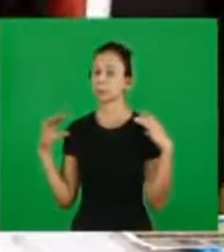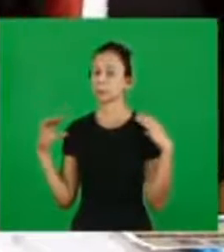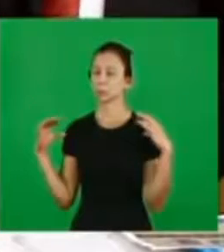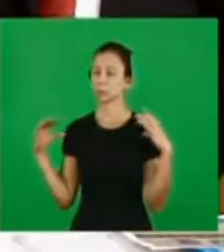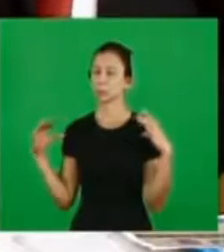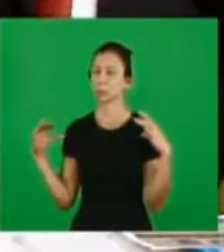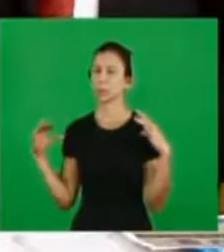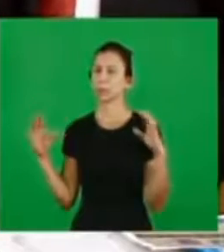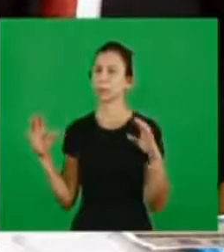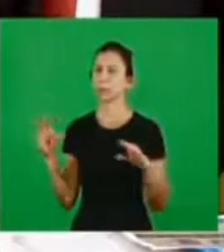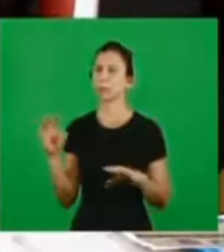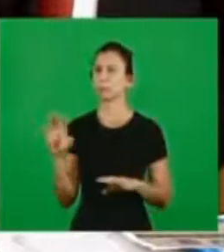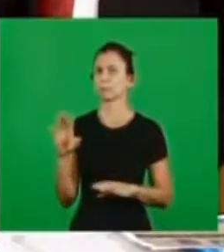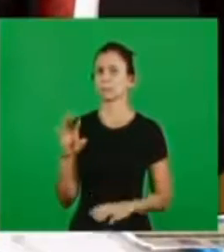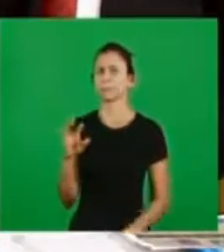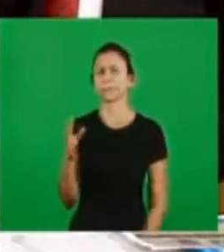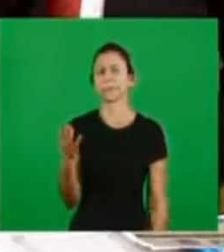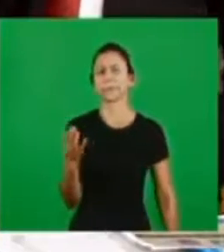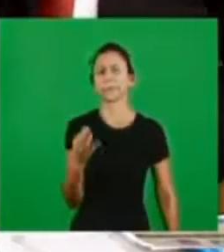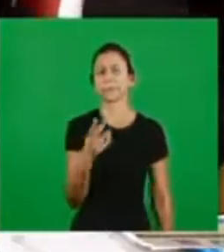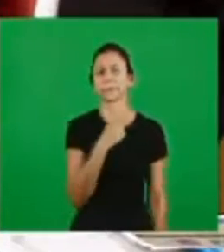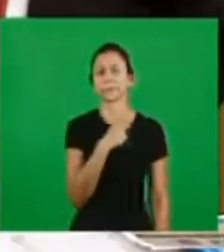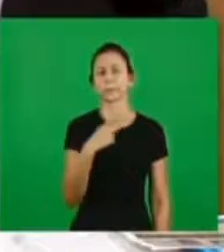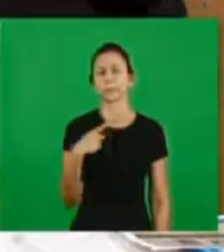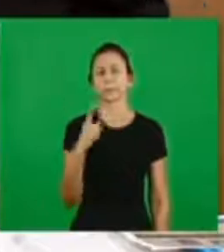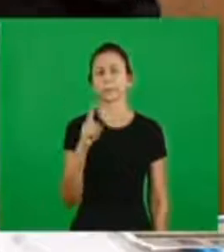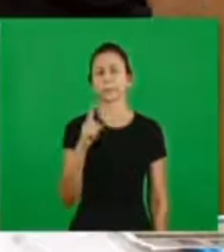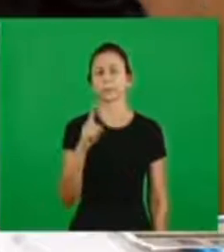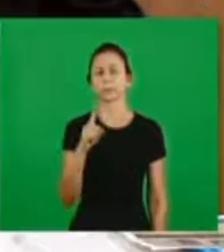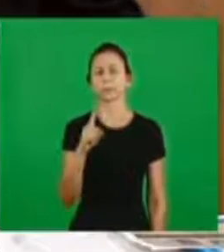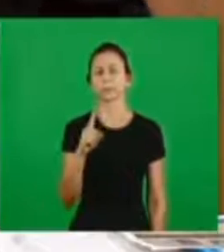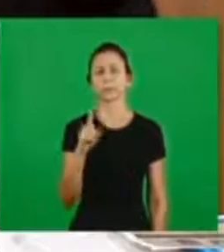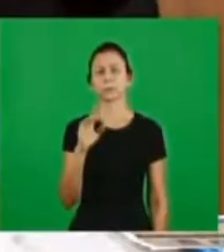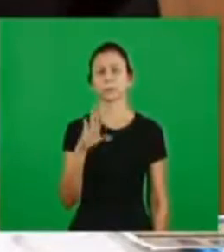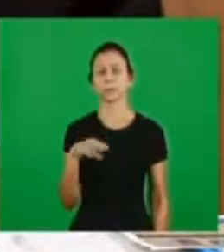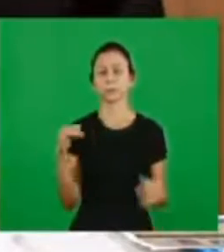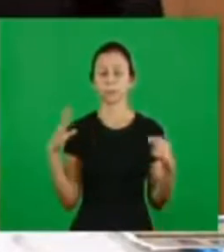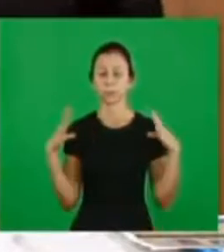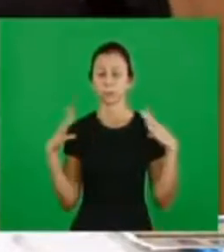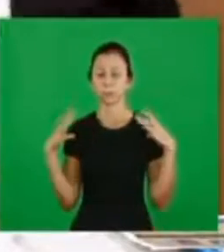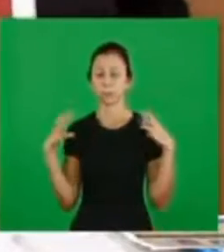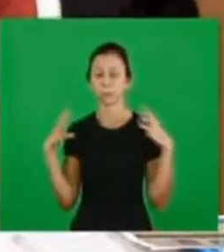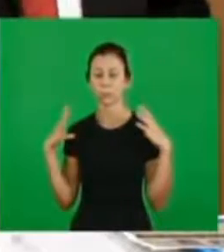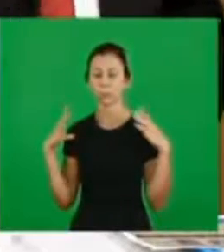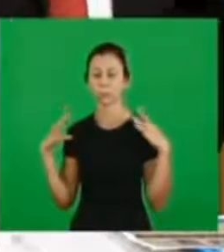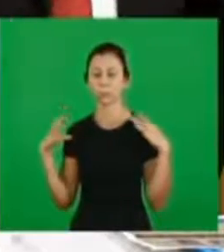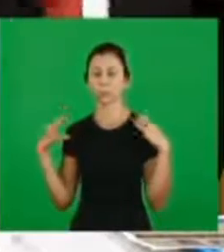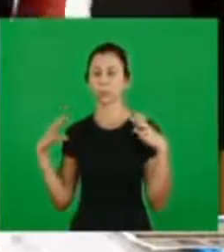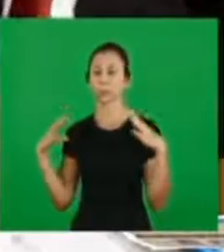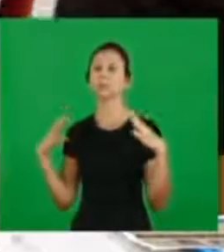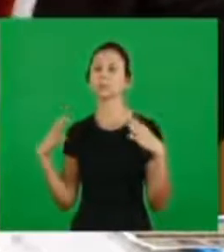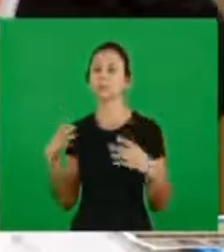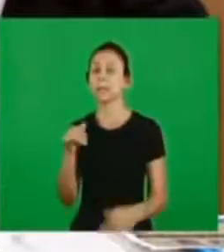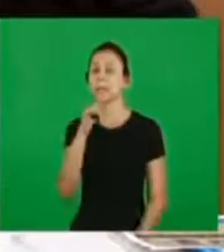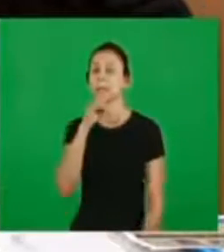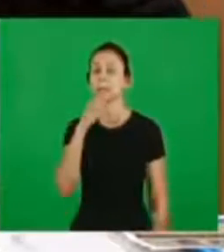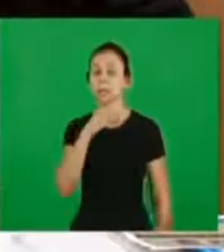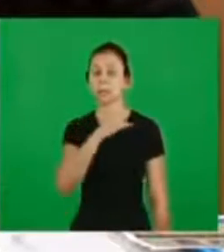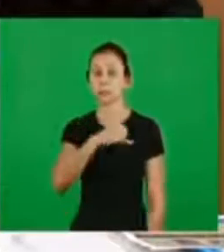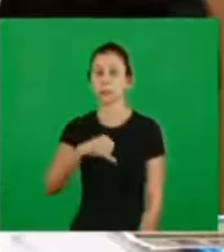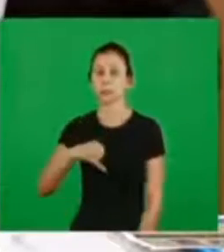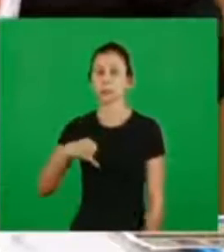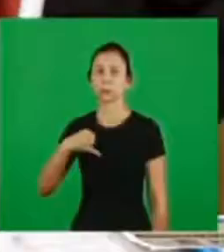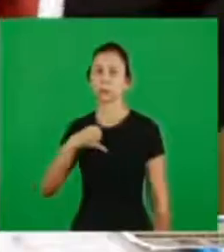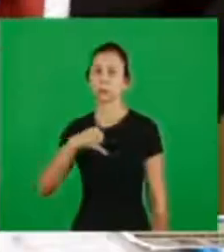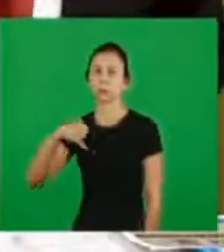the angel of the church is not the pastor. He's not the pastor. He's the one who received the revelation and